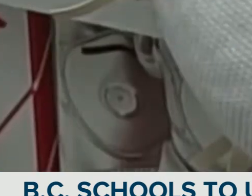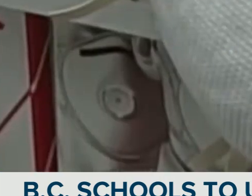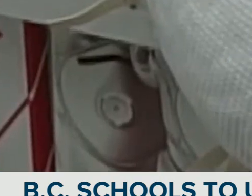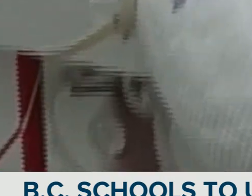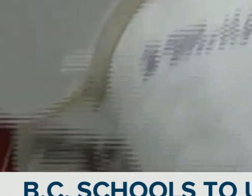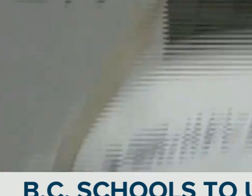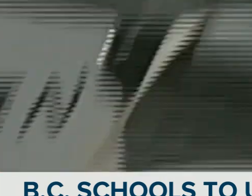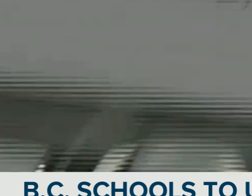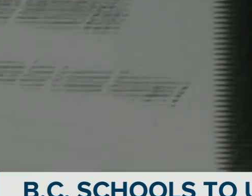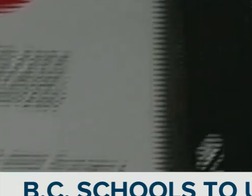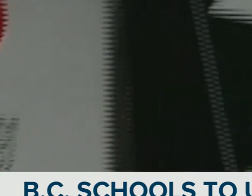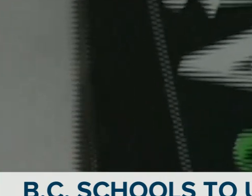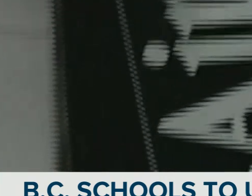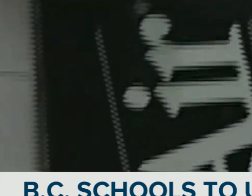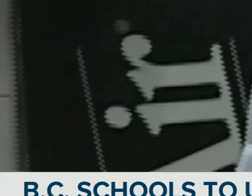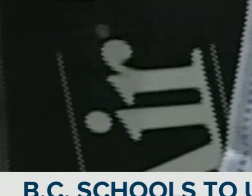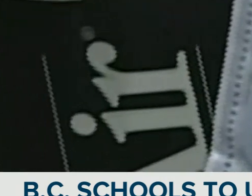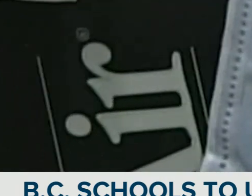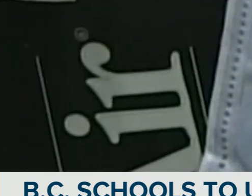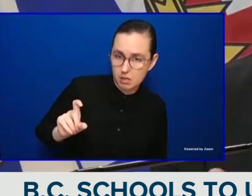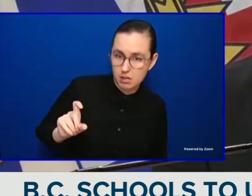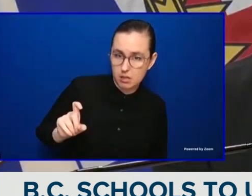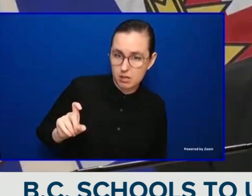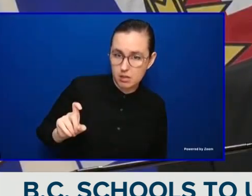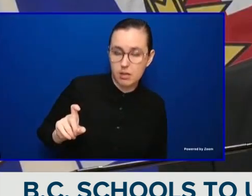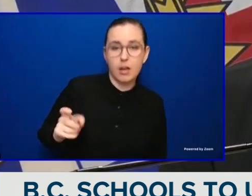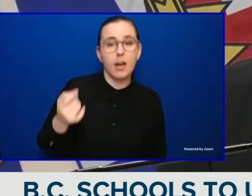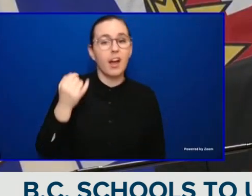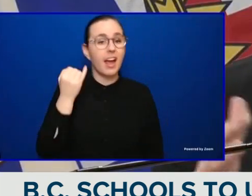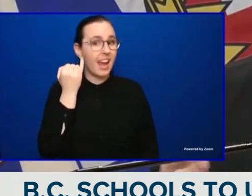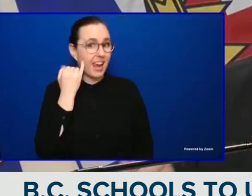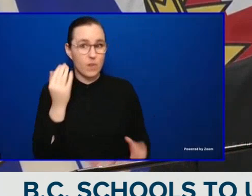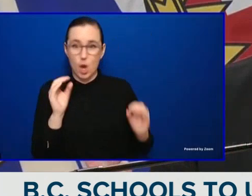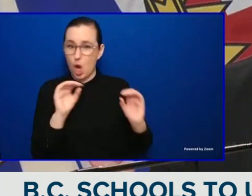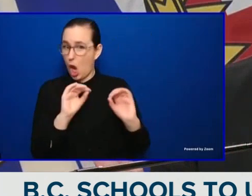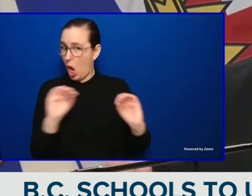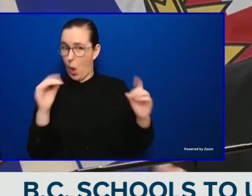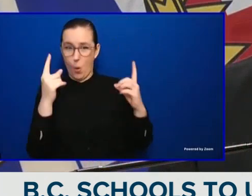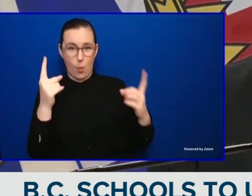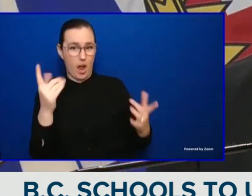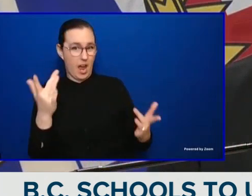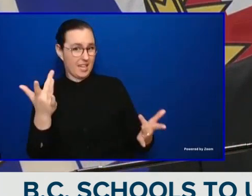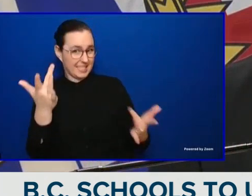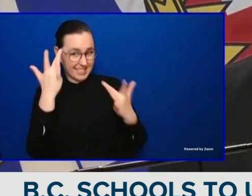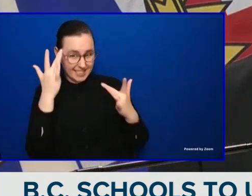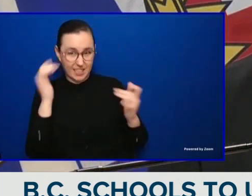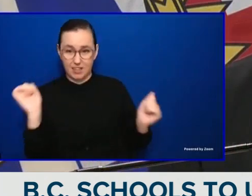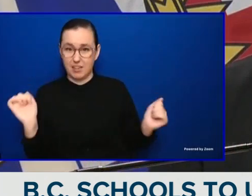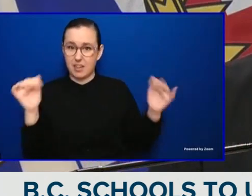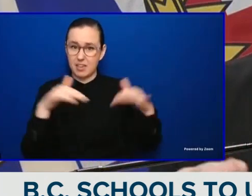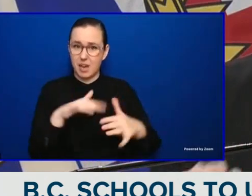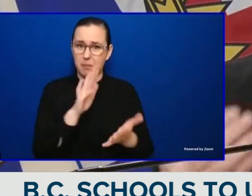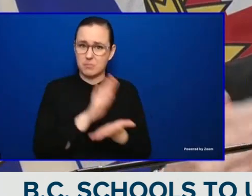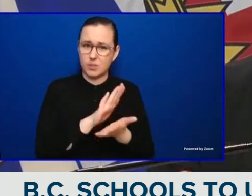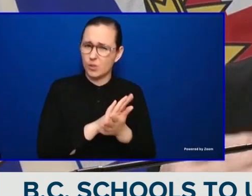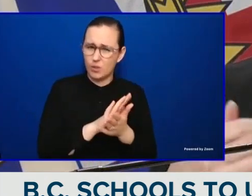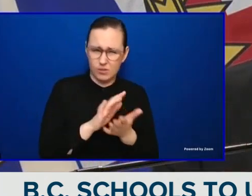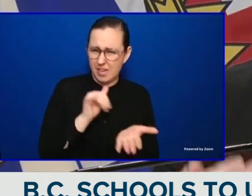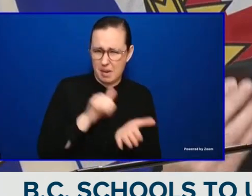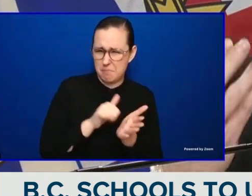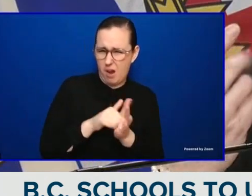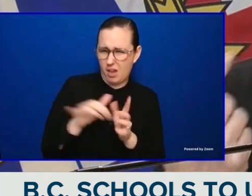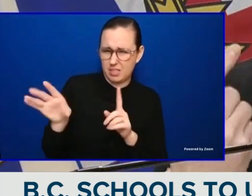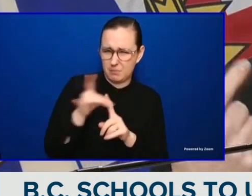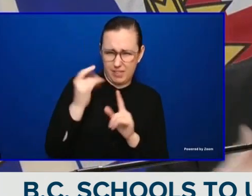one worn all day. There are many things that we do in these structured settings to make sure that you don't have